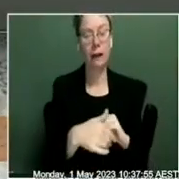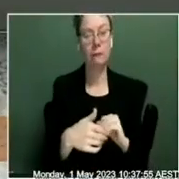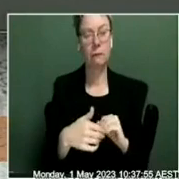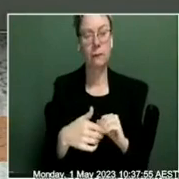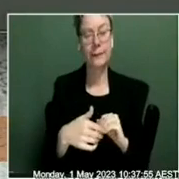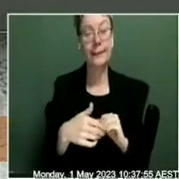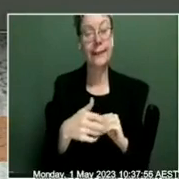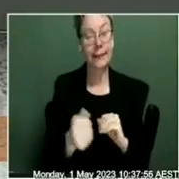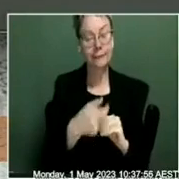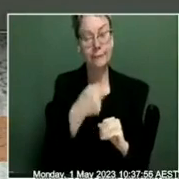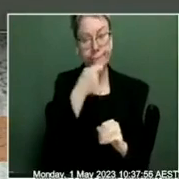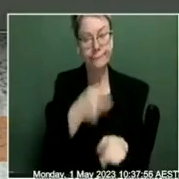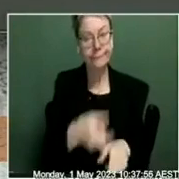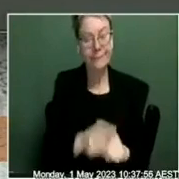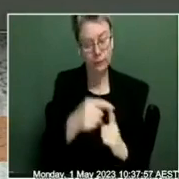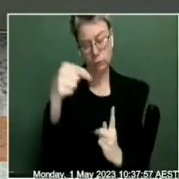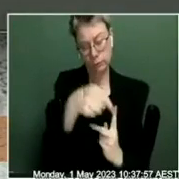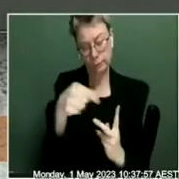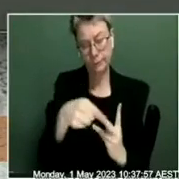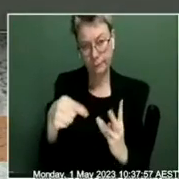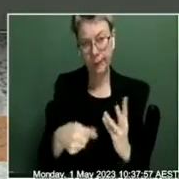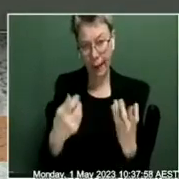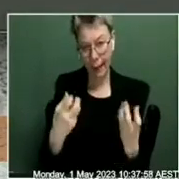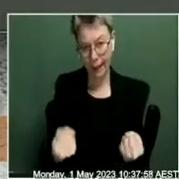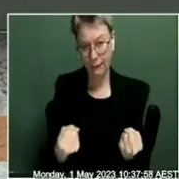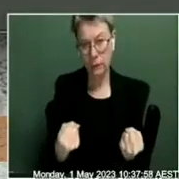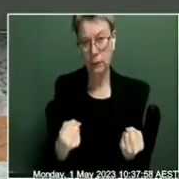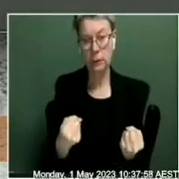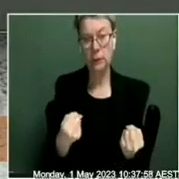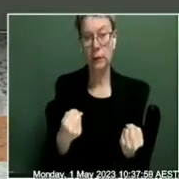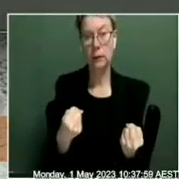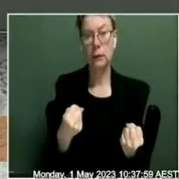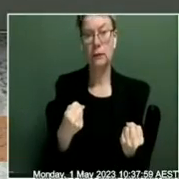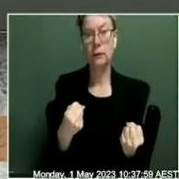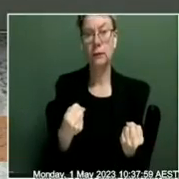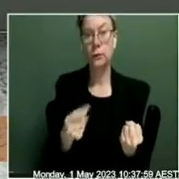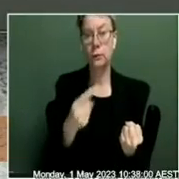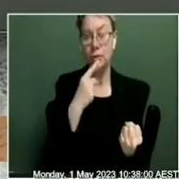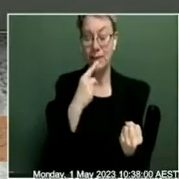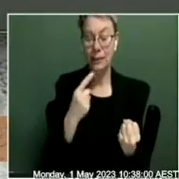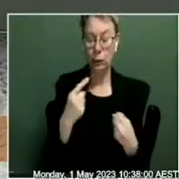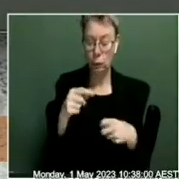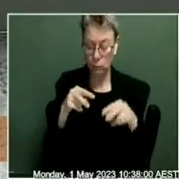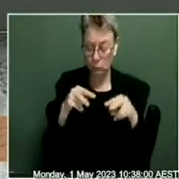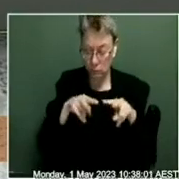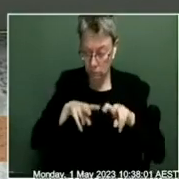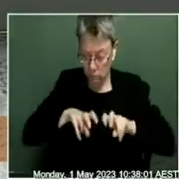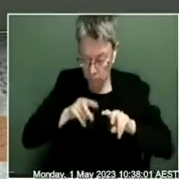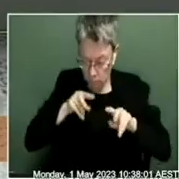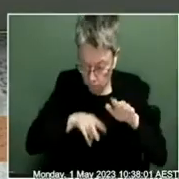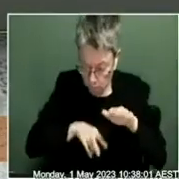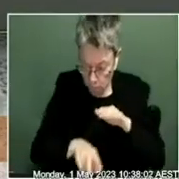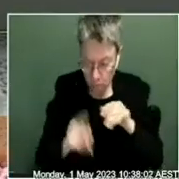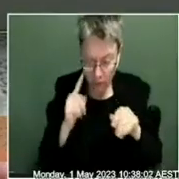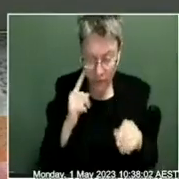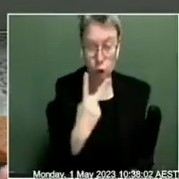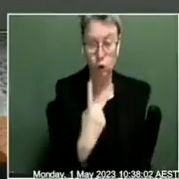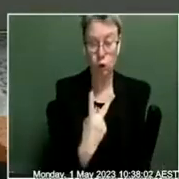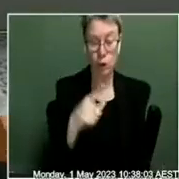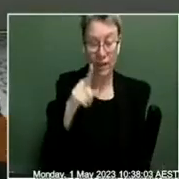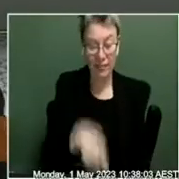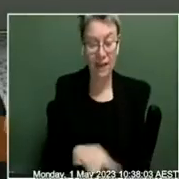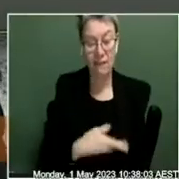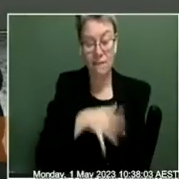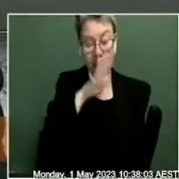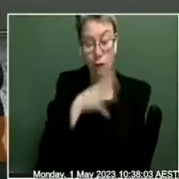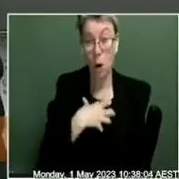that 2,500 more workers in the public mental health system will be needed over the next 3.5 years